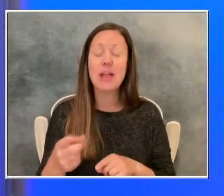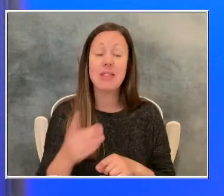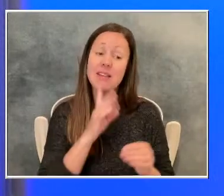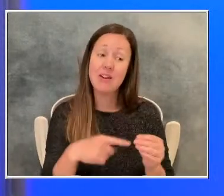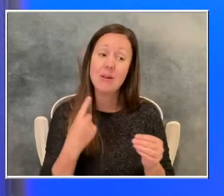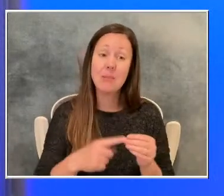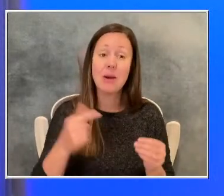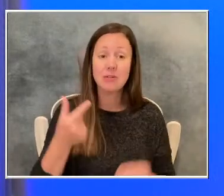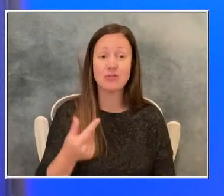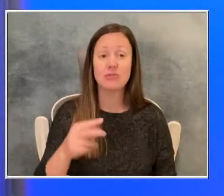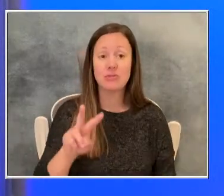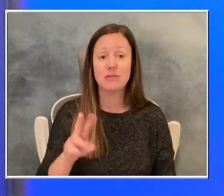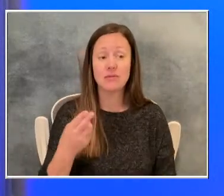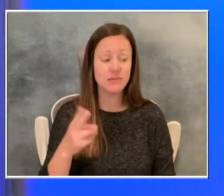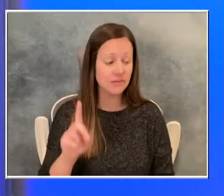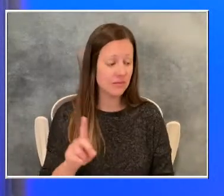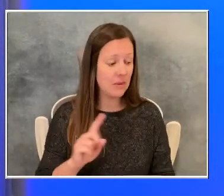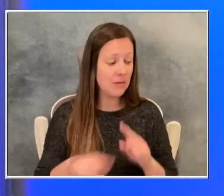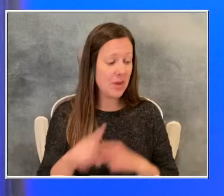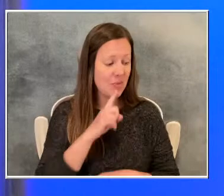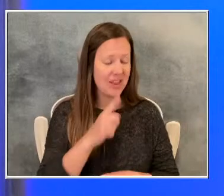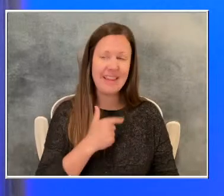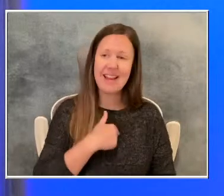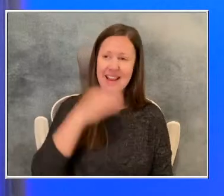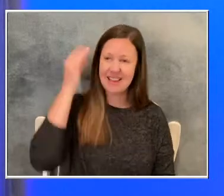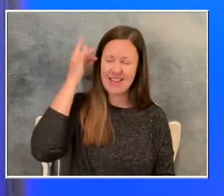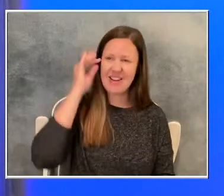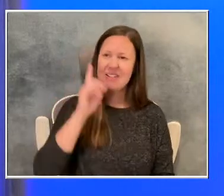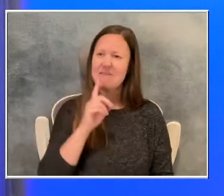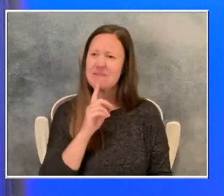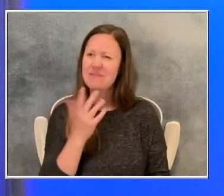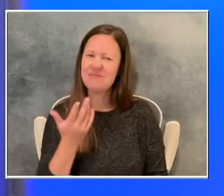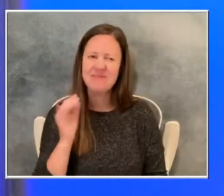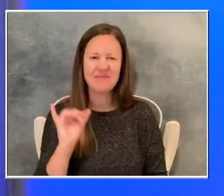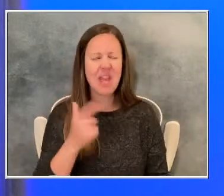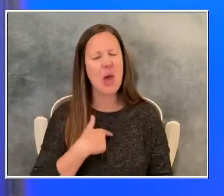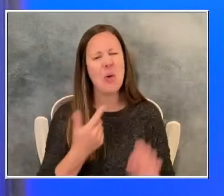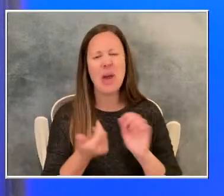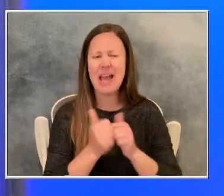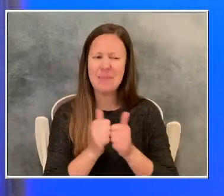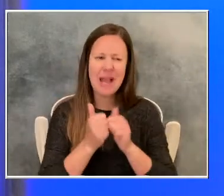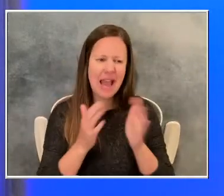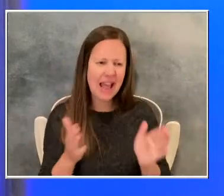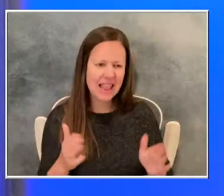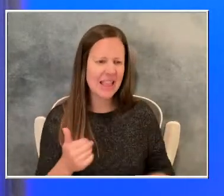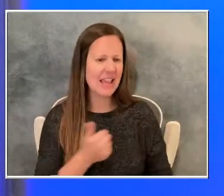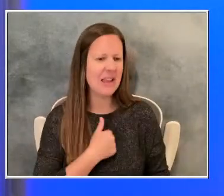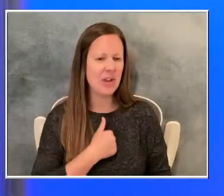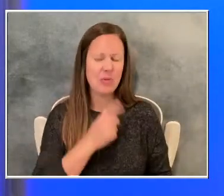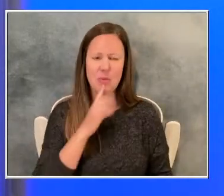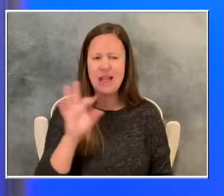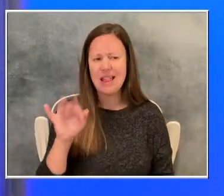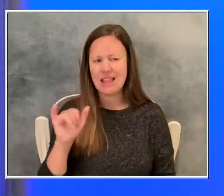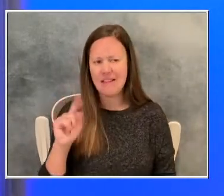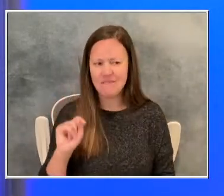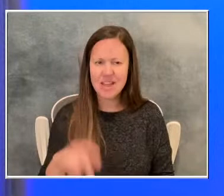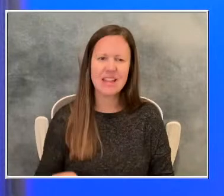but in the back of my mind I said, I'm an athlete, I'm fit. I'm not even gonna